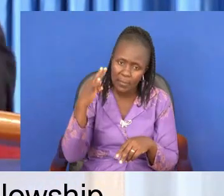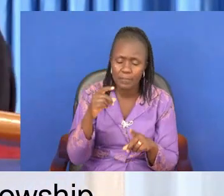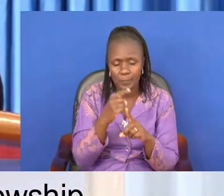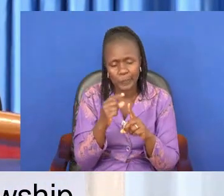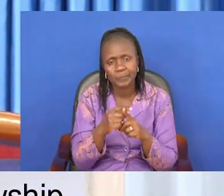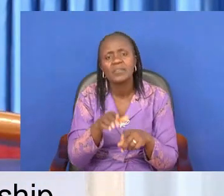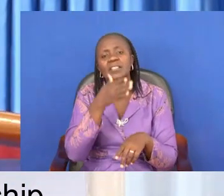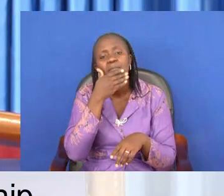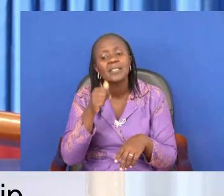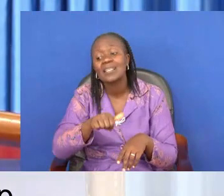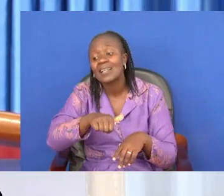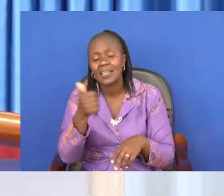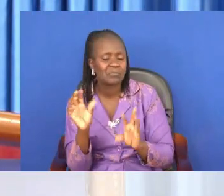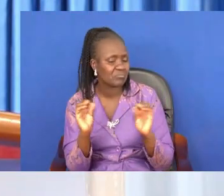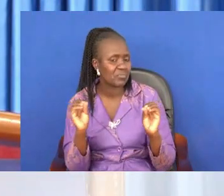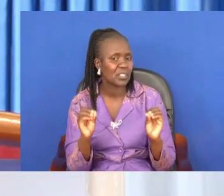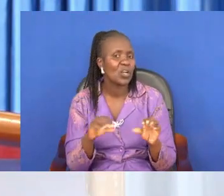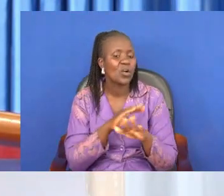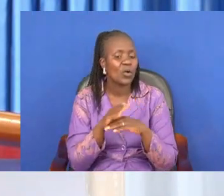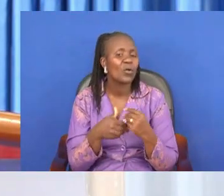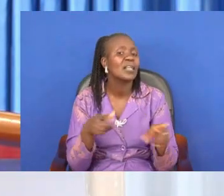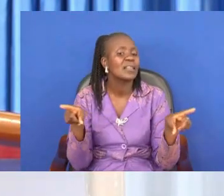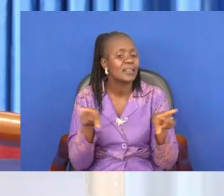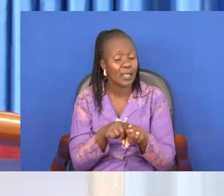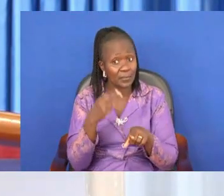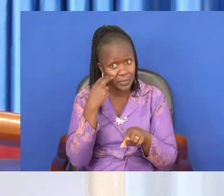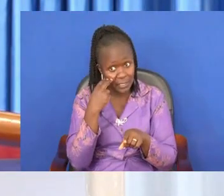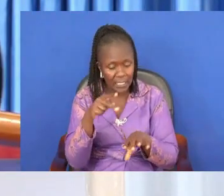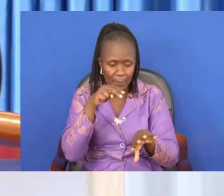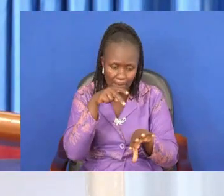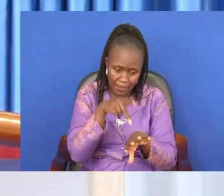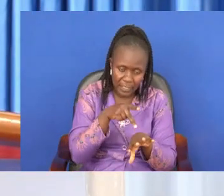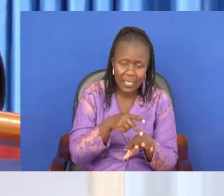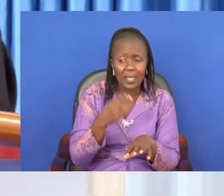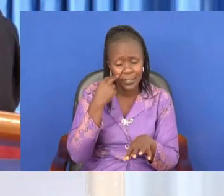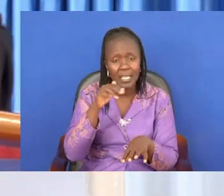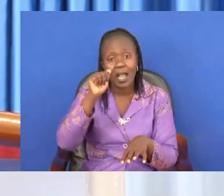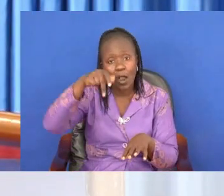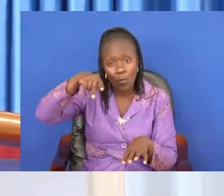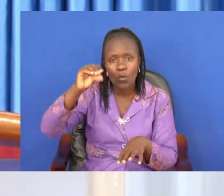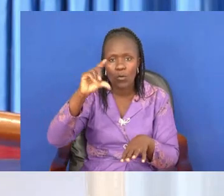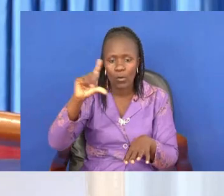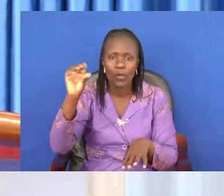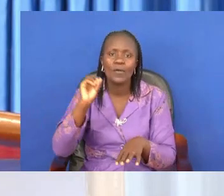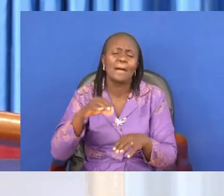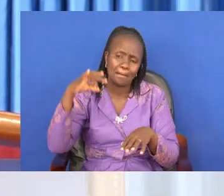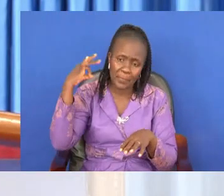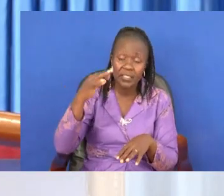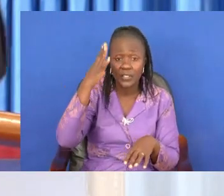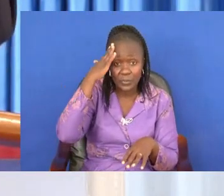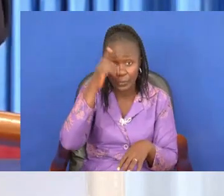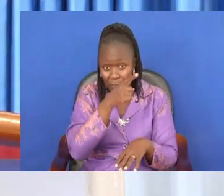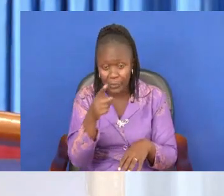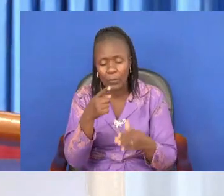God is better than the other. So he's telling them, as you see Peter, as you see Apollo, as they are preaching, let you know